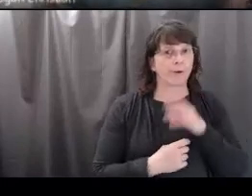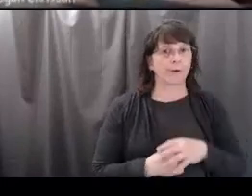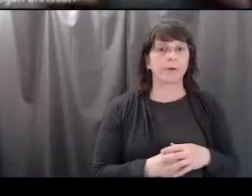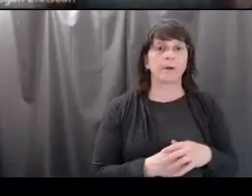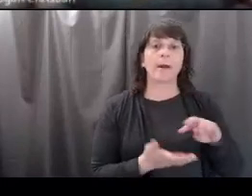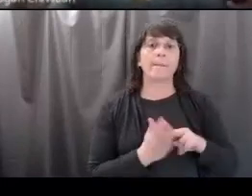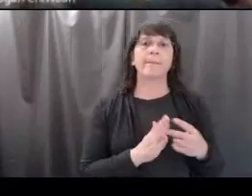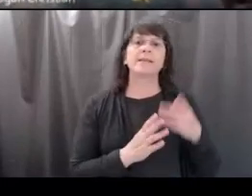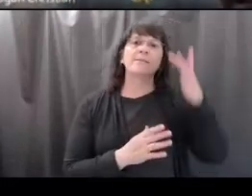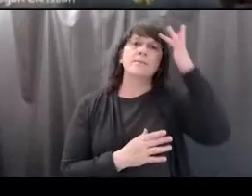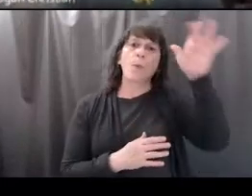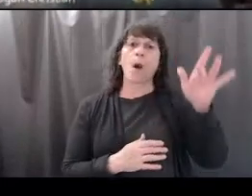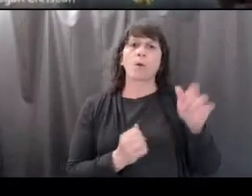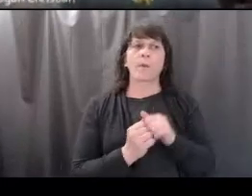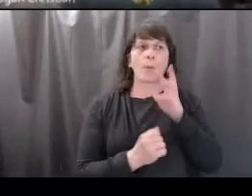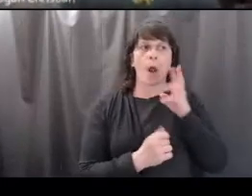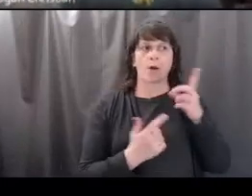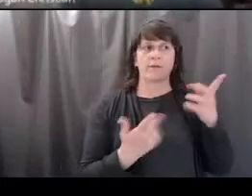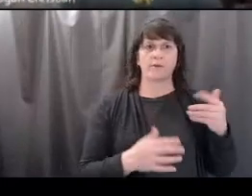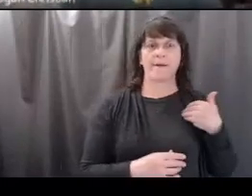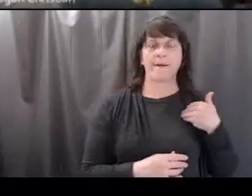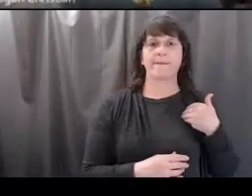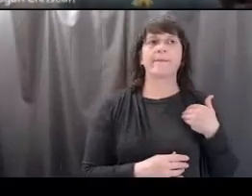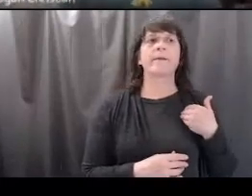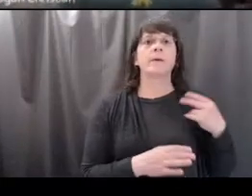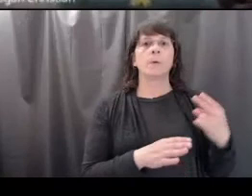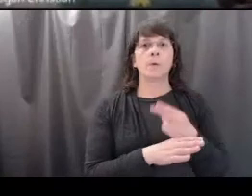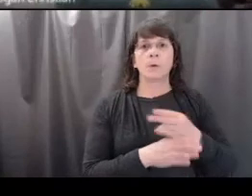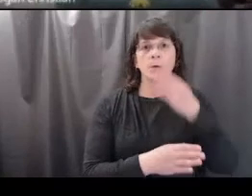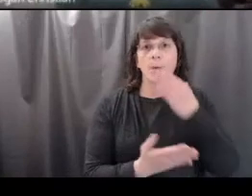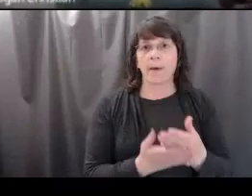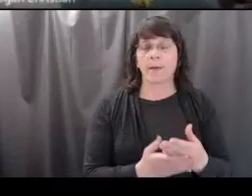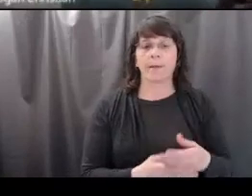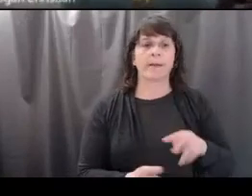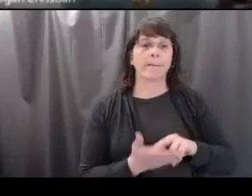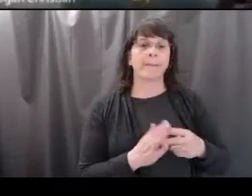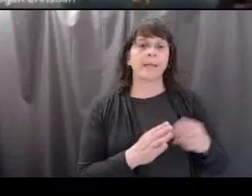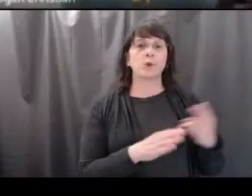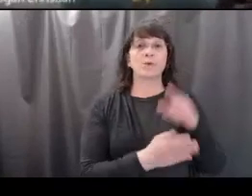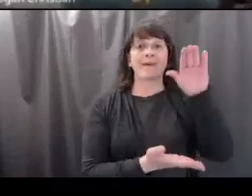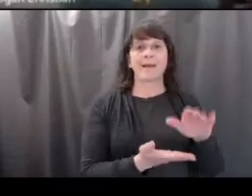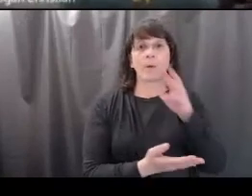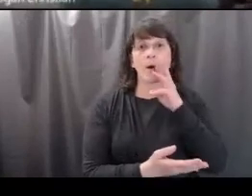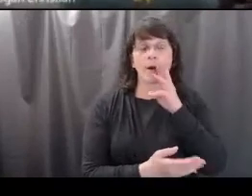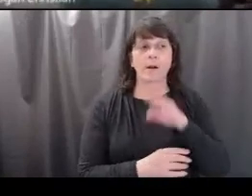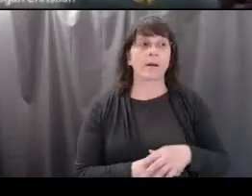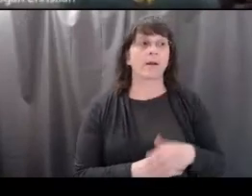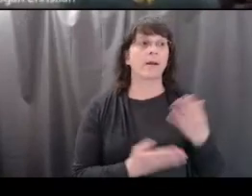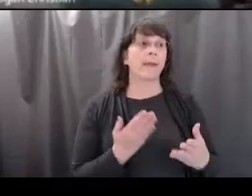means be smart with the water that we do use and use it well. So this could be using less water,